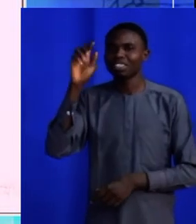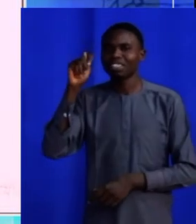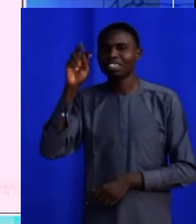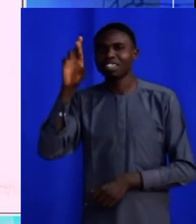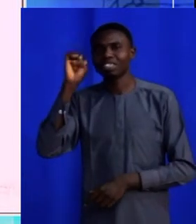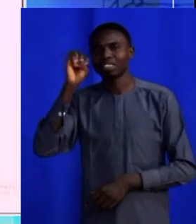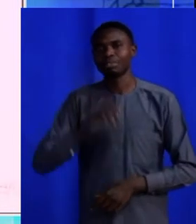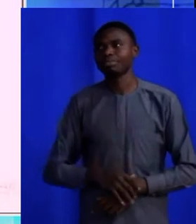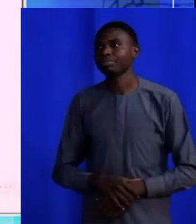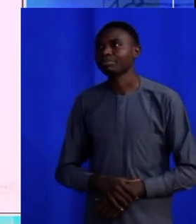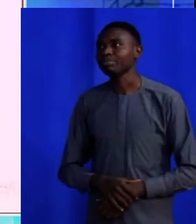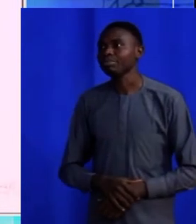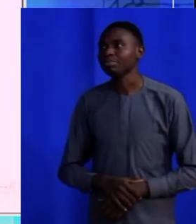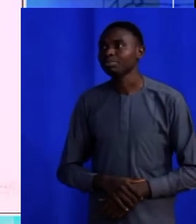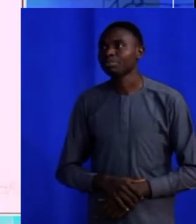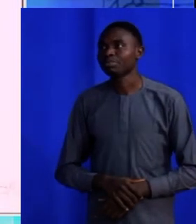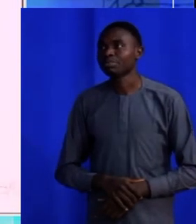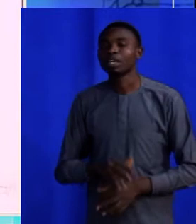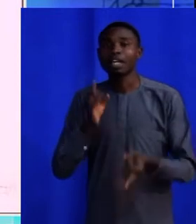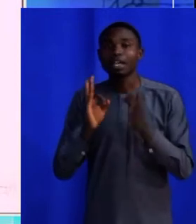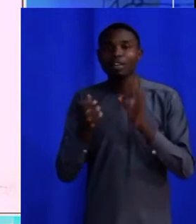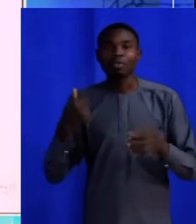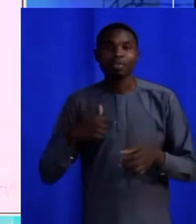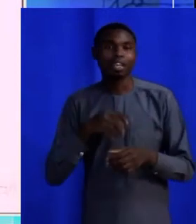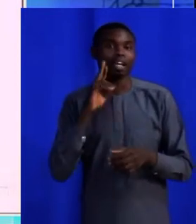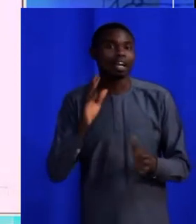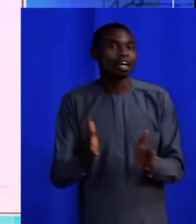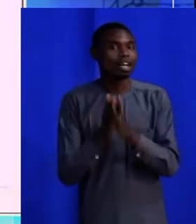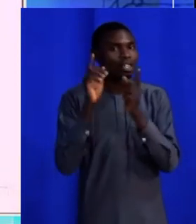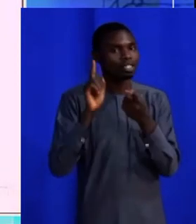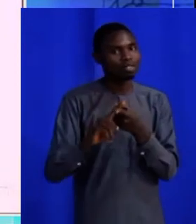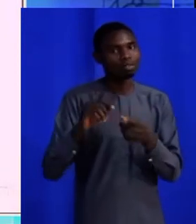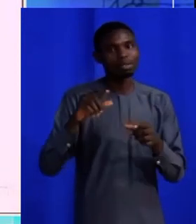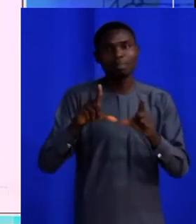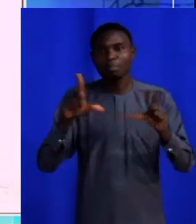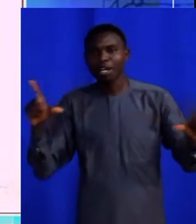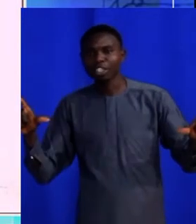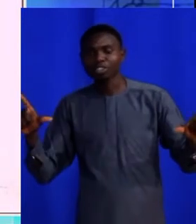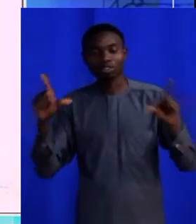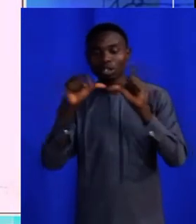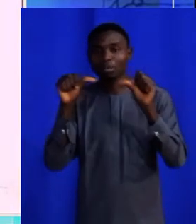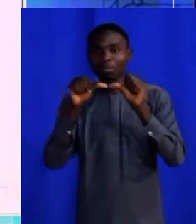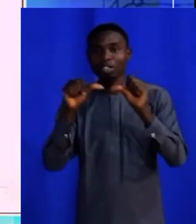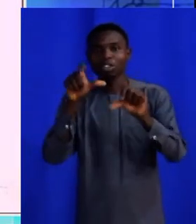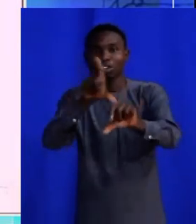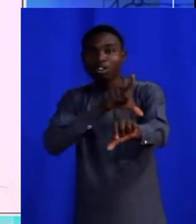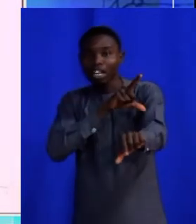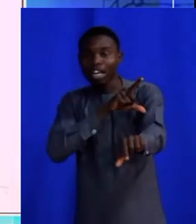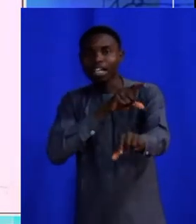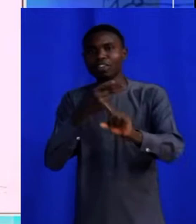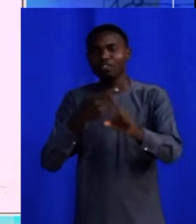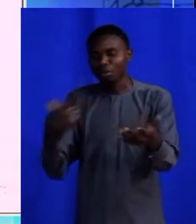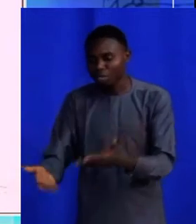dog, is a omnivorous animal. It eats meat. A human being eats meat and